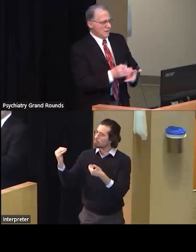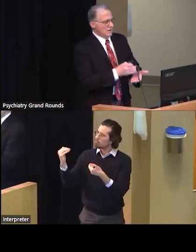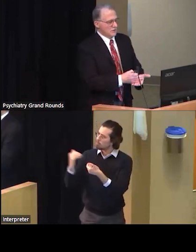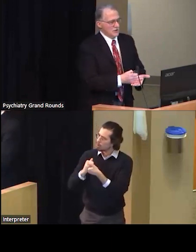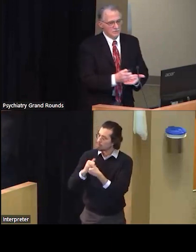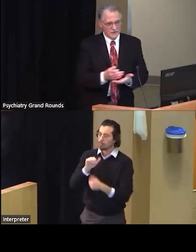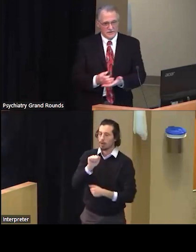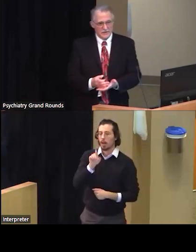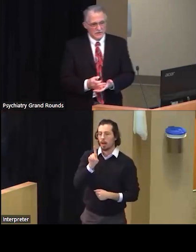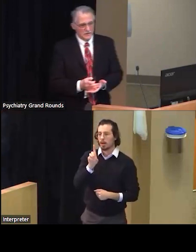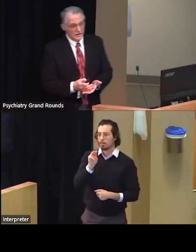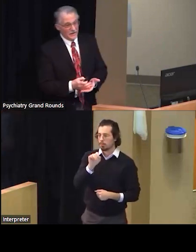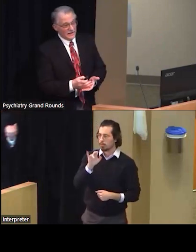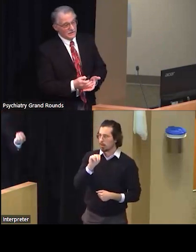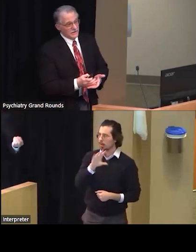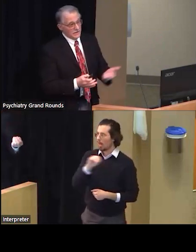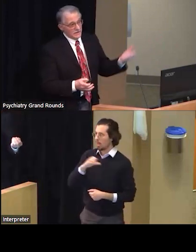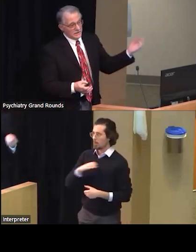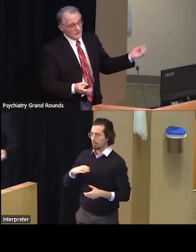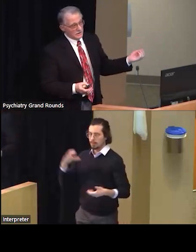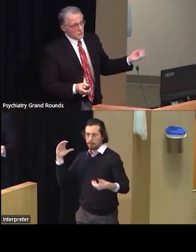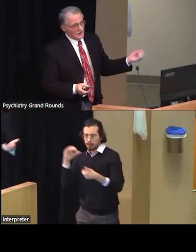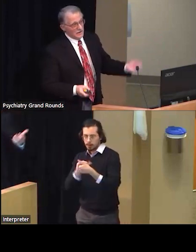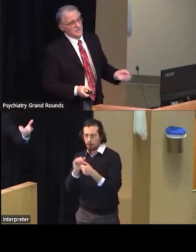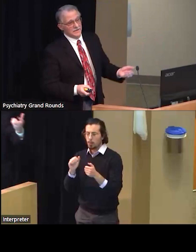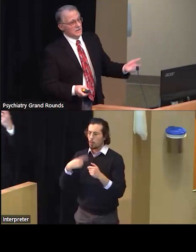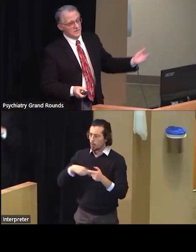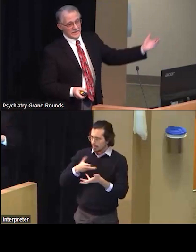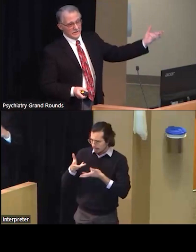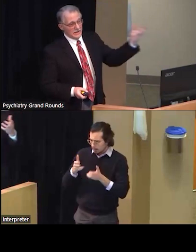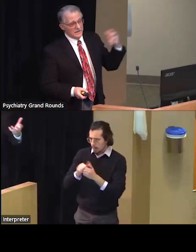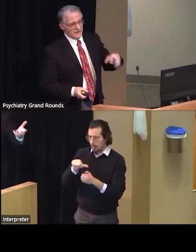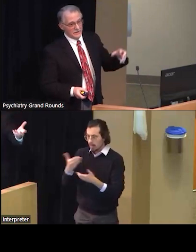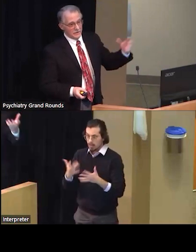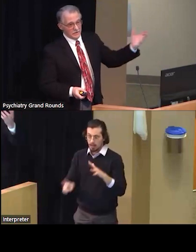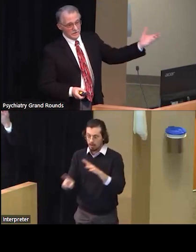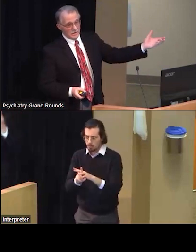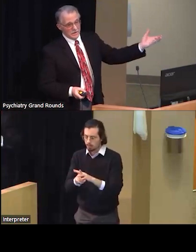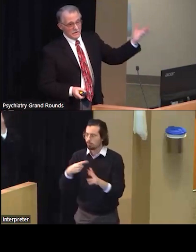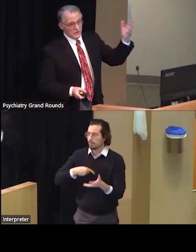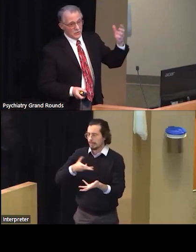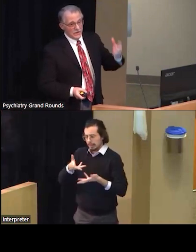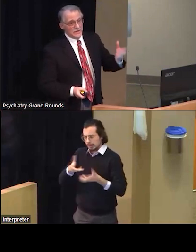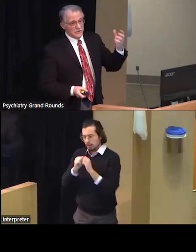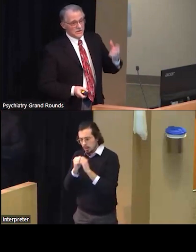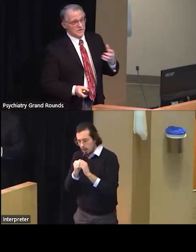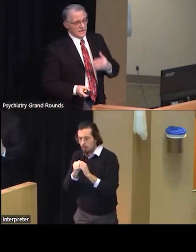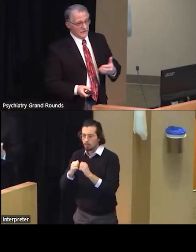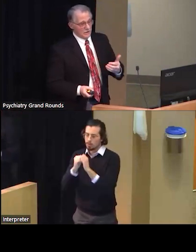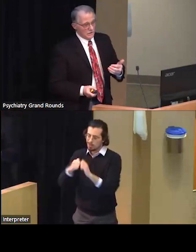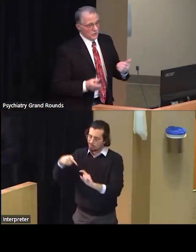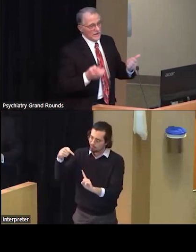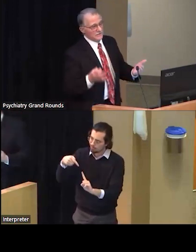partnership, administration plus clinicians, that we kind of deal with anything that comes out of the gate together, that we can do